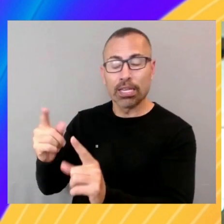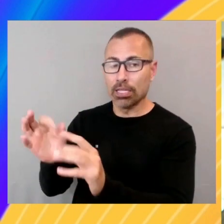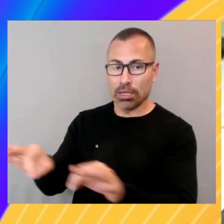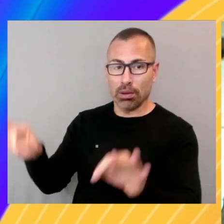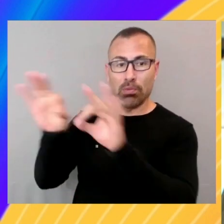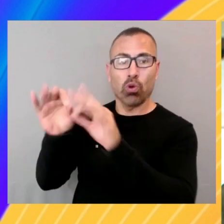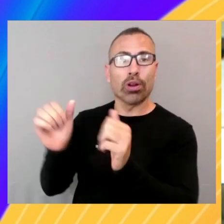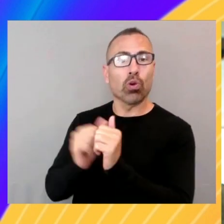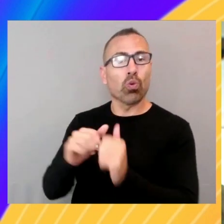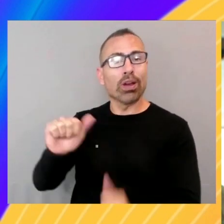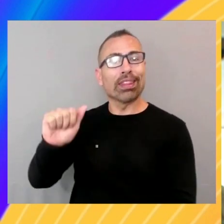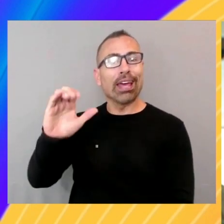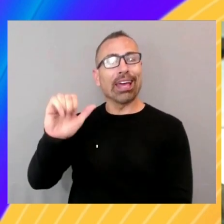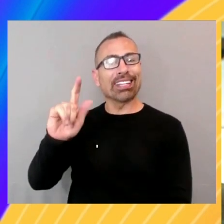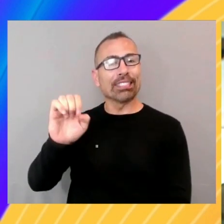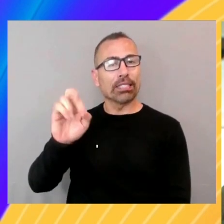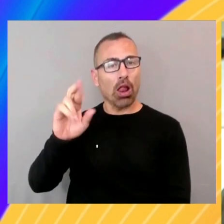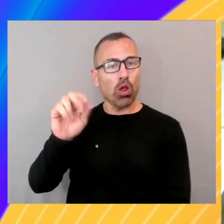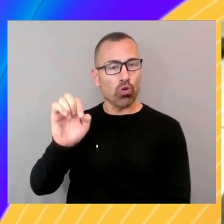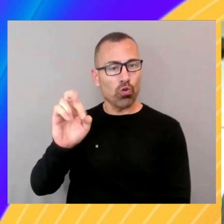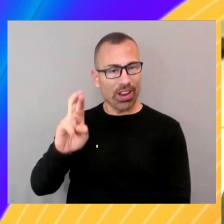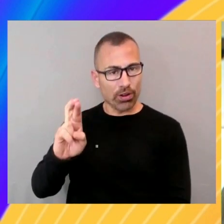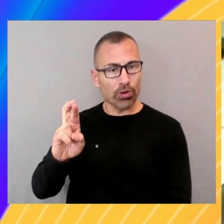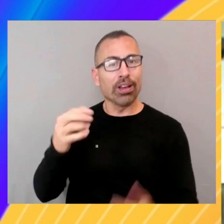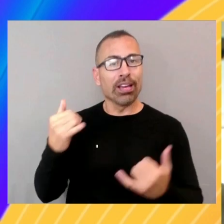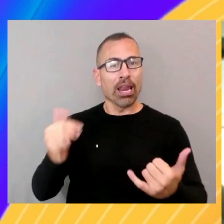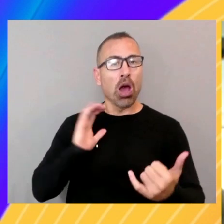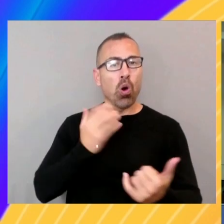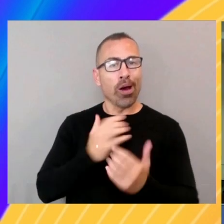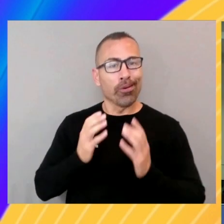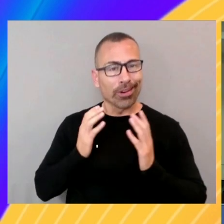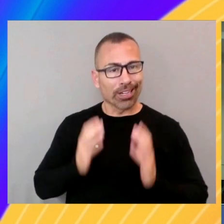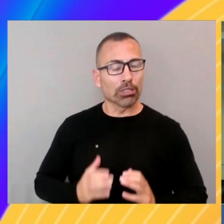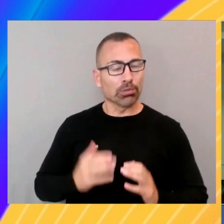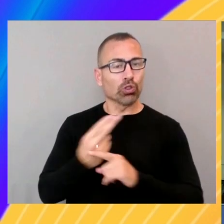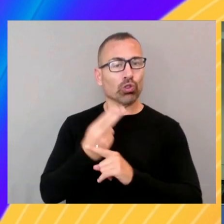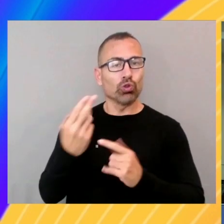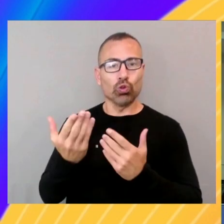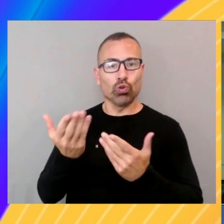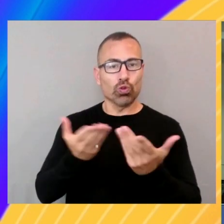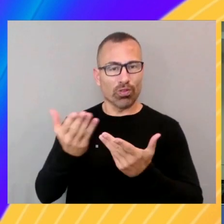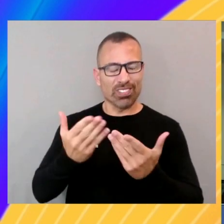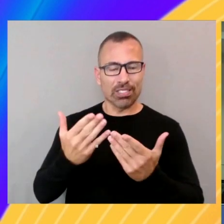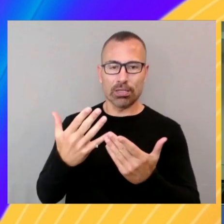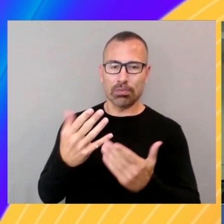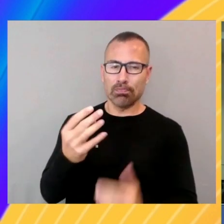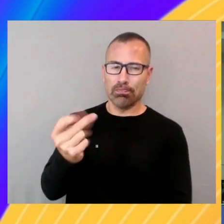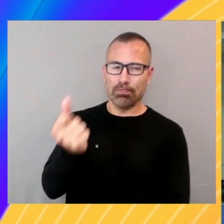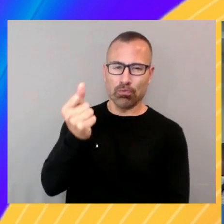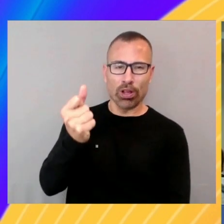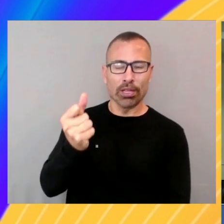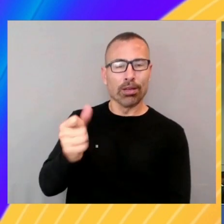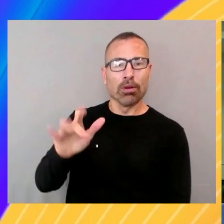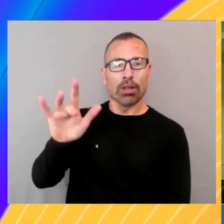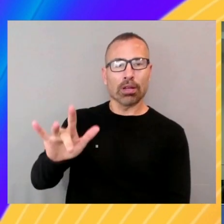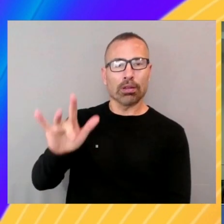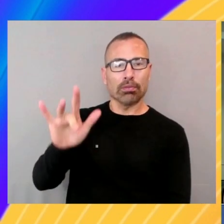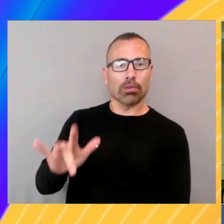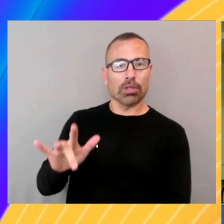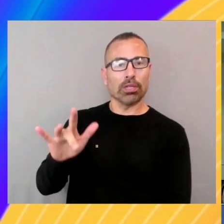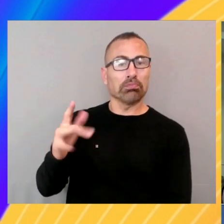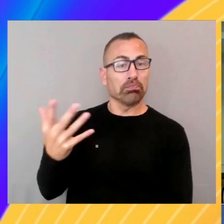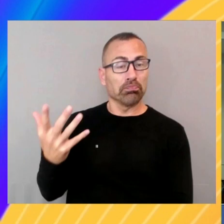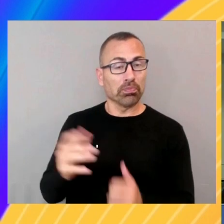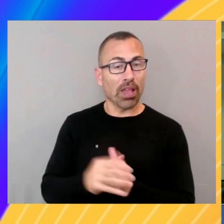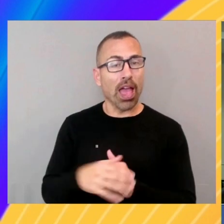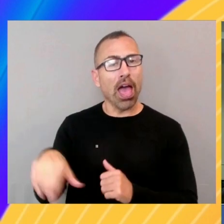start using our services with few clicks or a single click, depends how you look at it. And Kevin's going to show you a demo today as well later on. Oh,